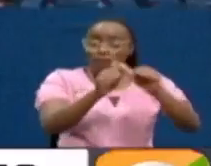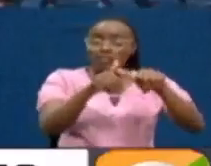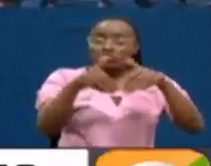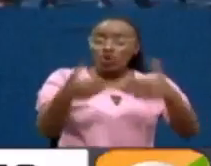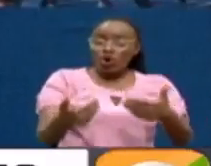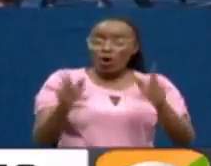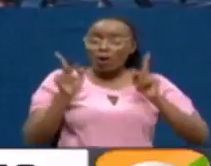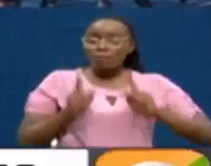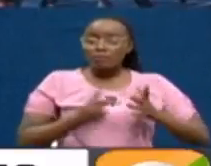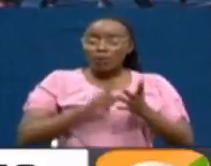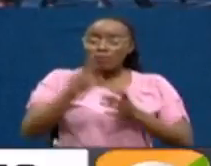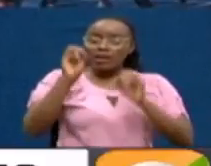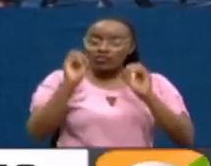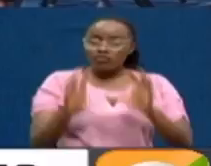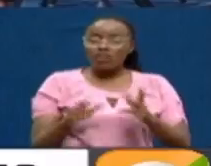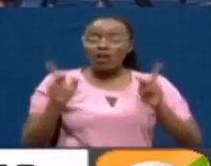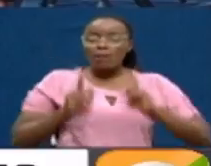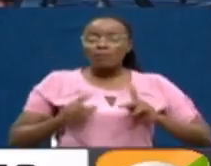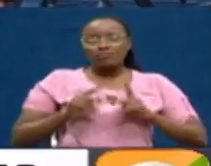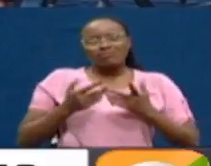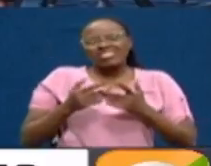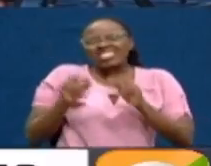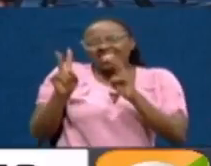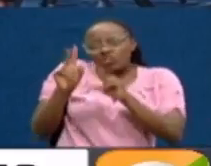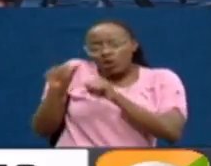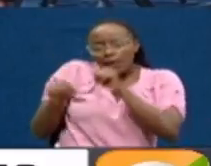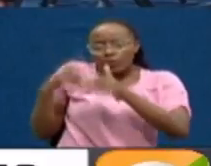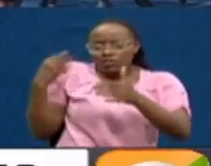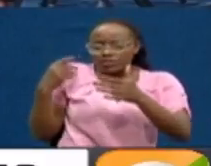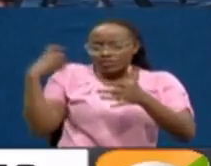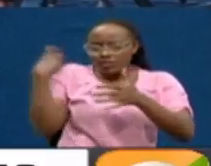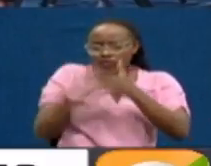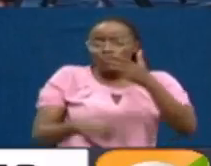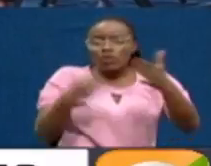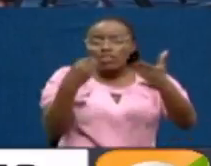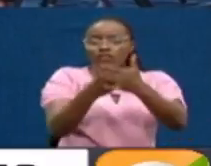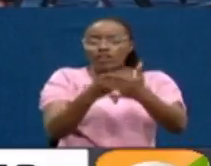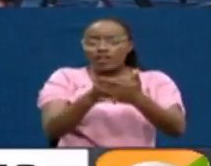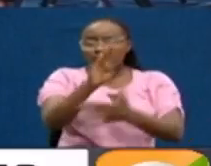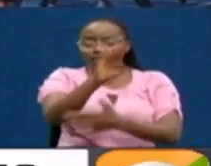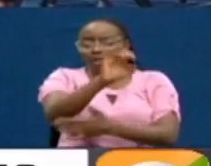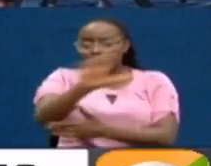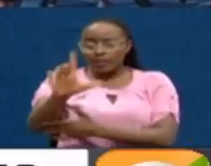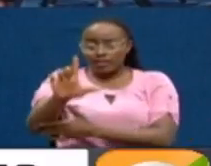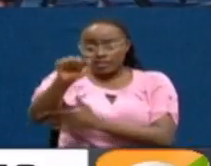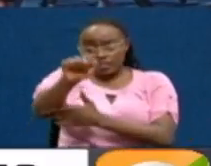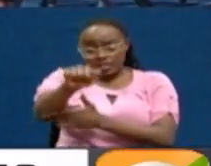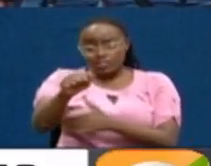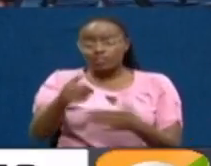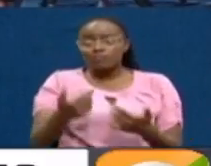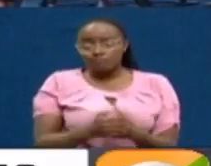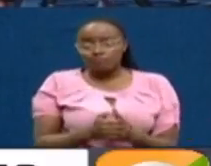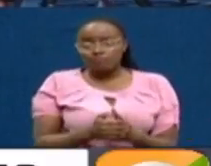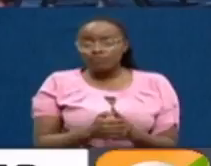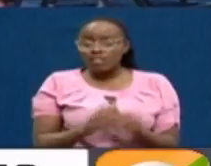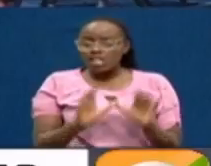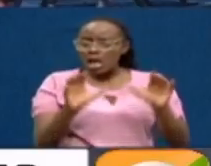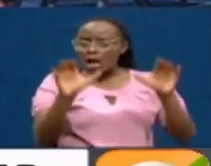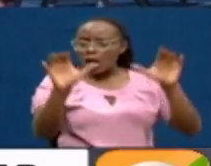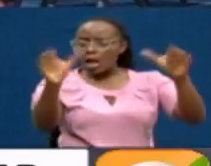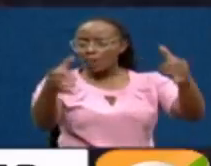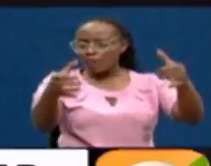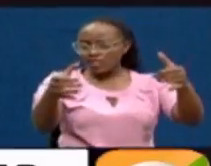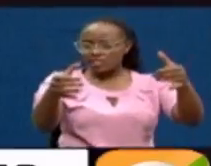issue of people not paying? It was the issue of taxation with the finance bill that was passed. Okay. Yes. And the company wasn't able